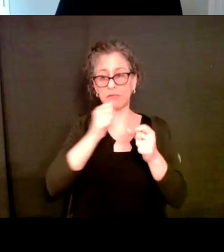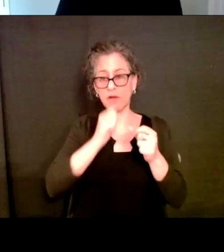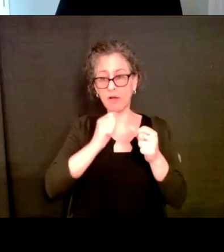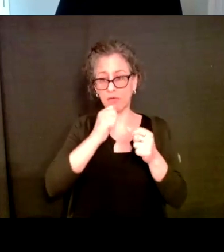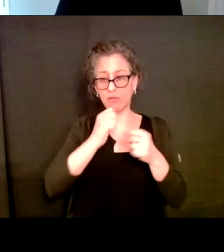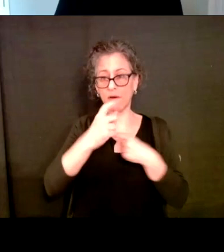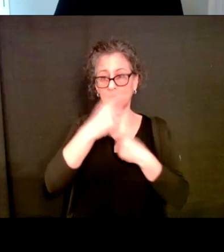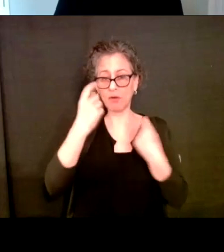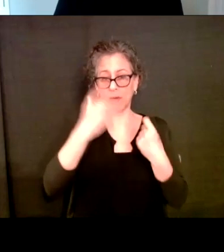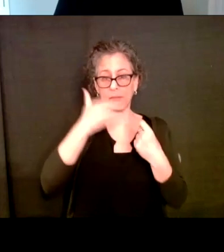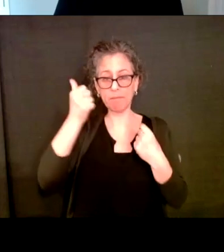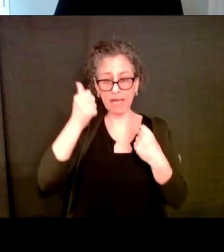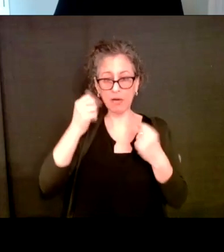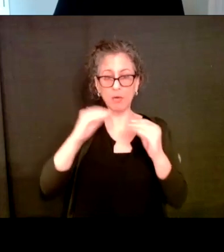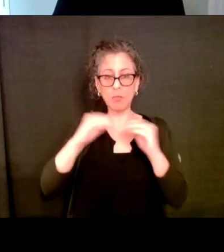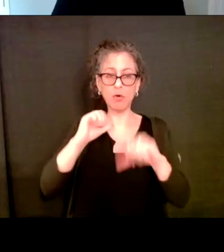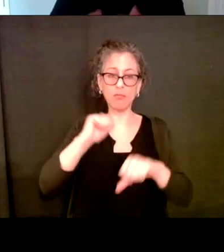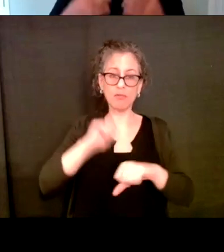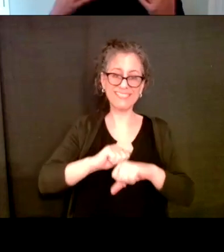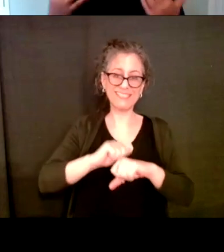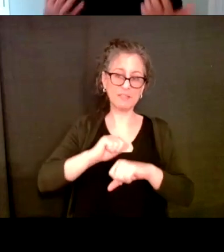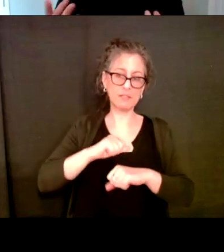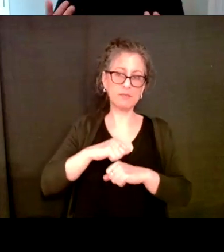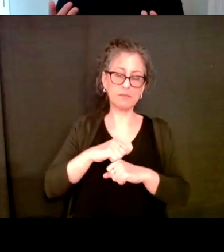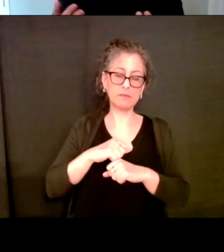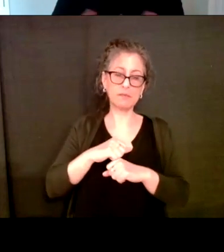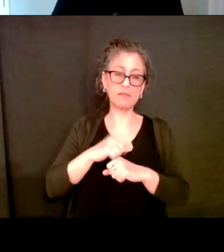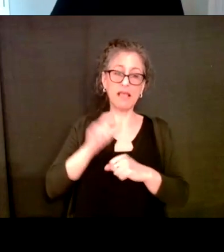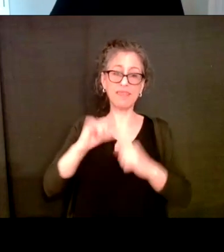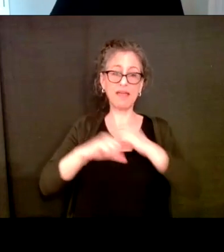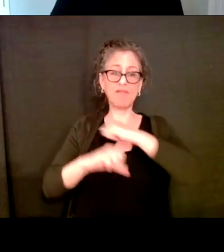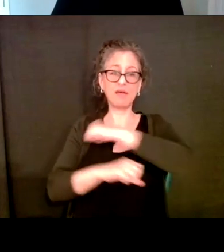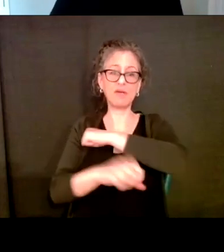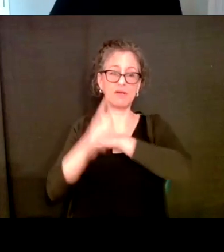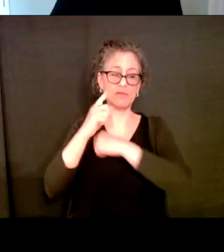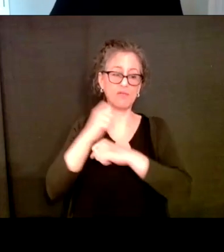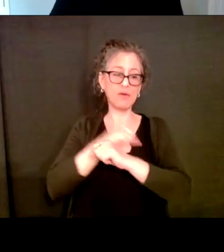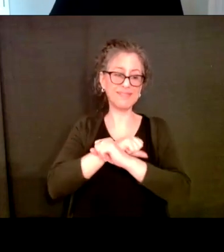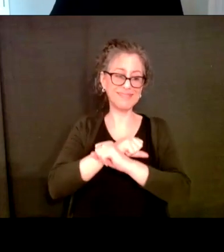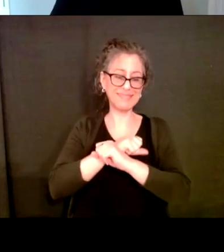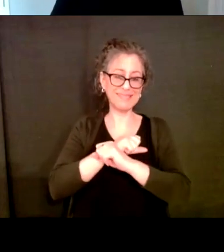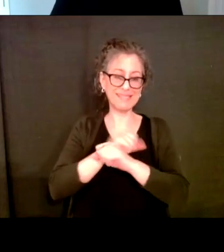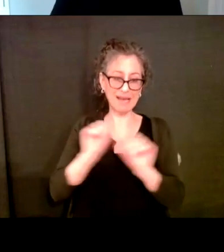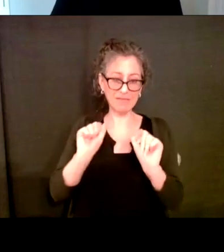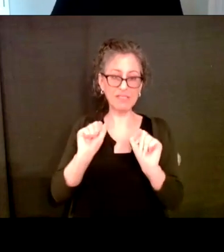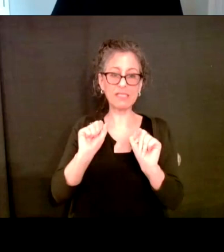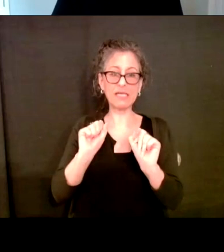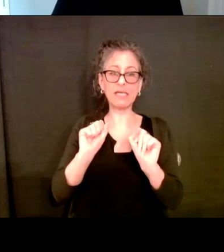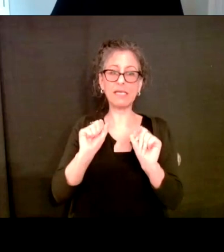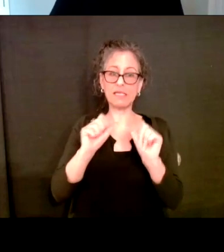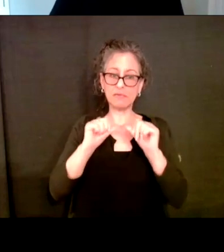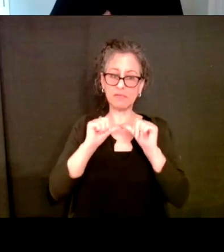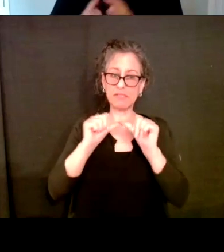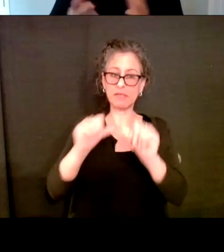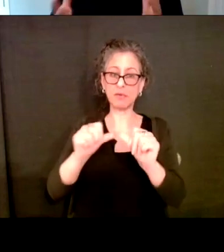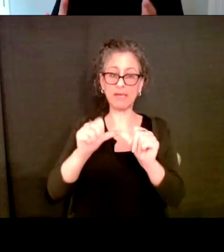resilient. And the foundation of safety is maintained when someone is there for you. So I want to